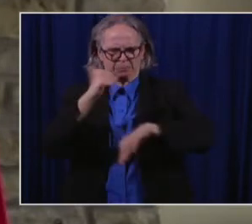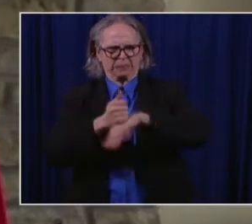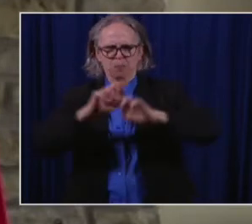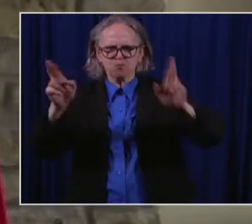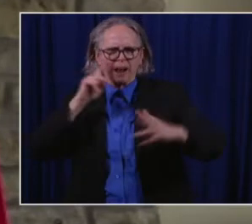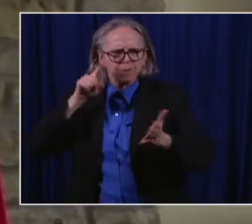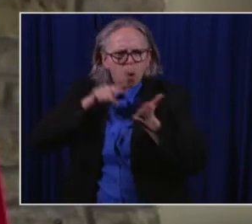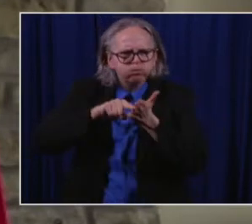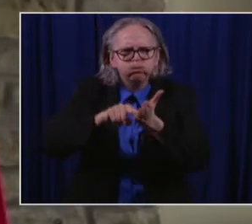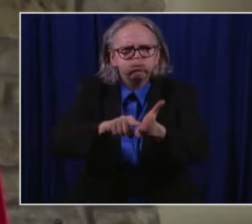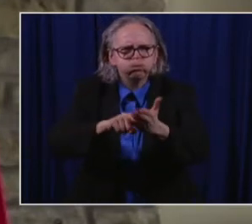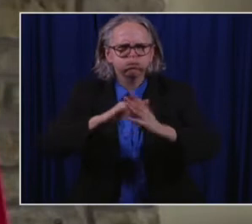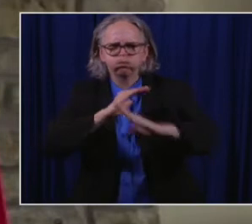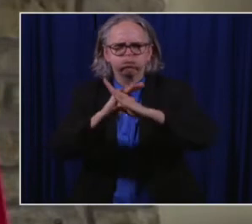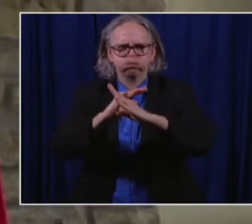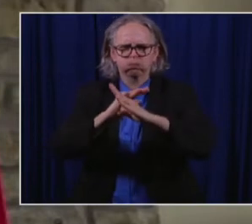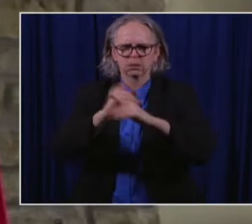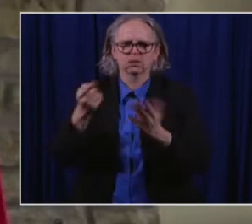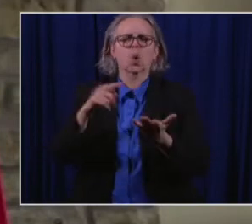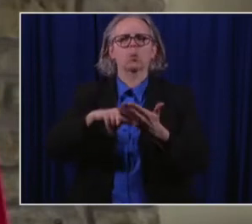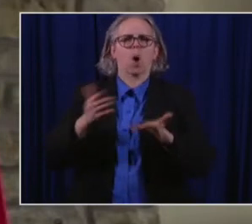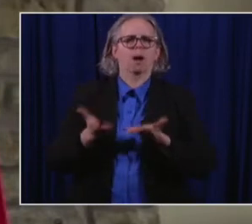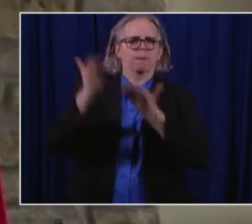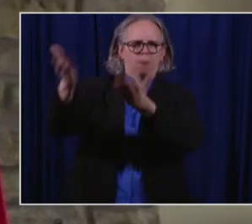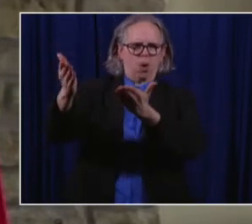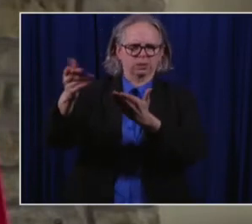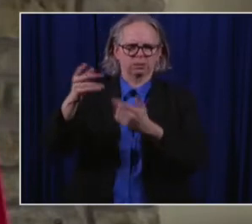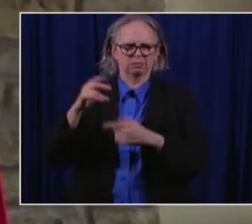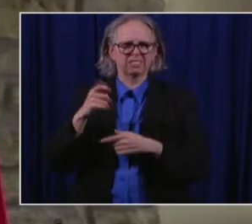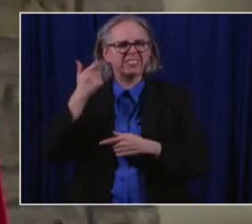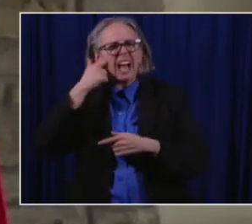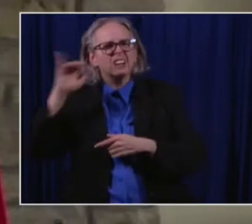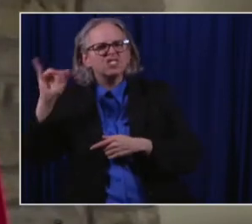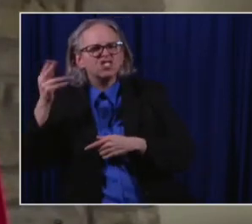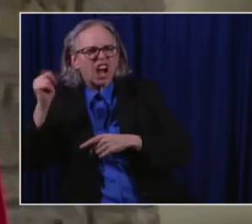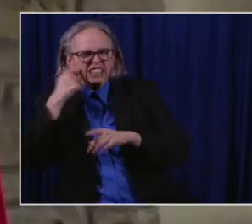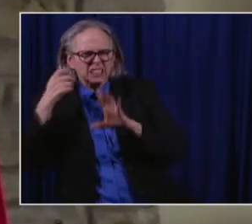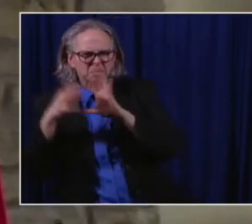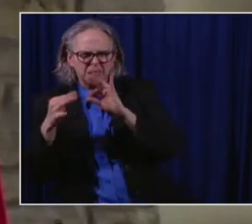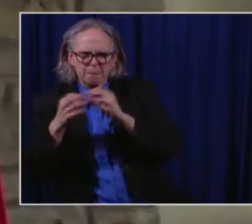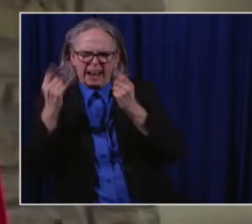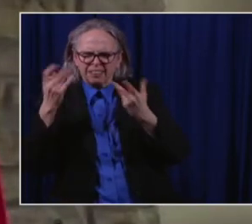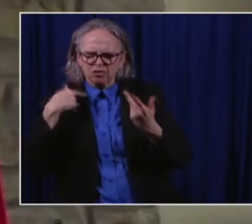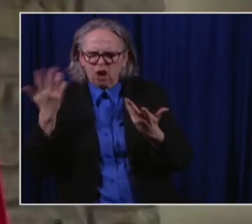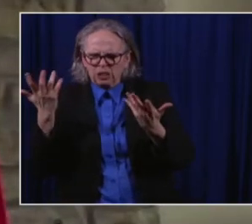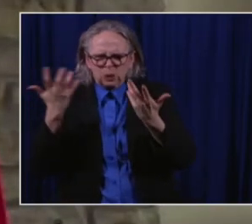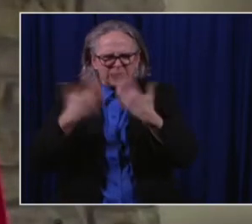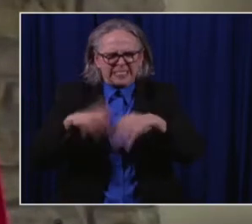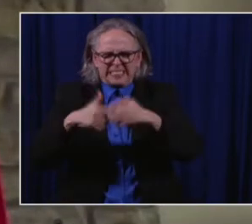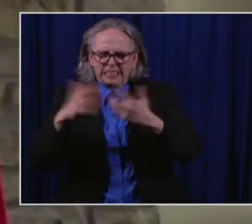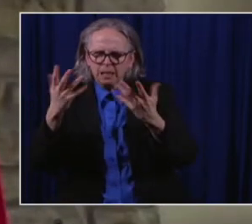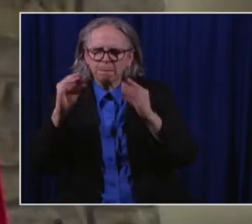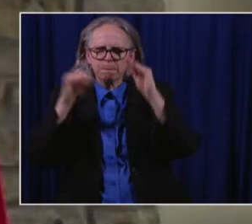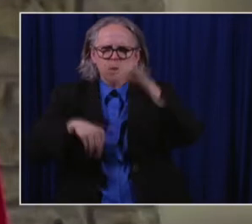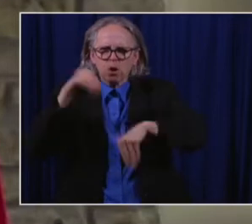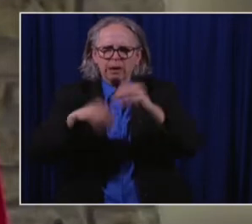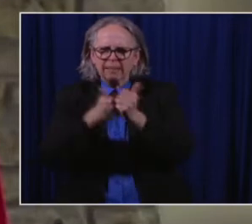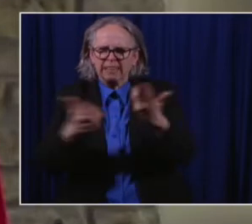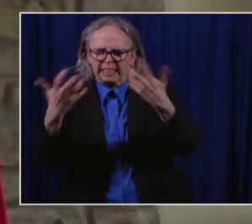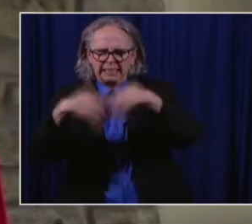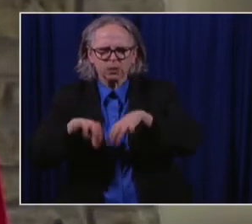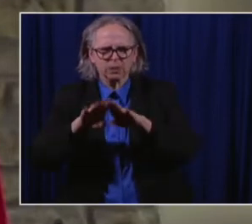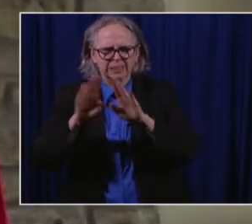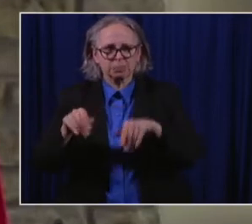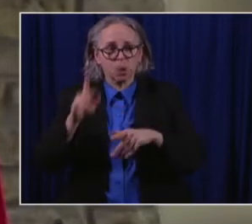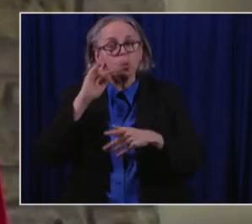just mentioned. We're preparing for, we're getting ready, but we need that requirement, and it will save lives. I don't